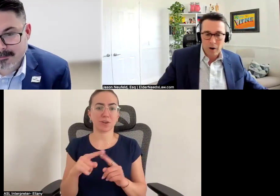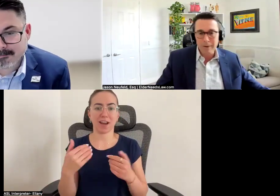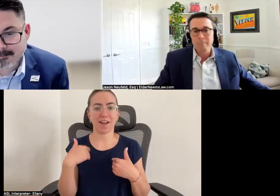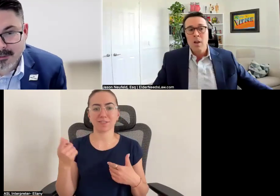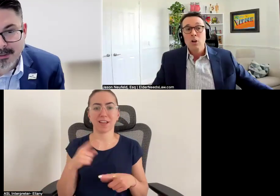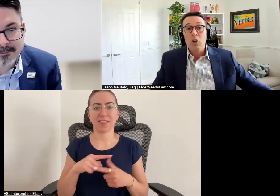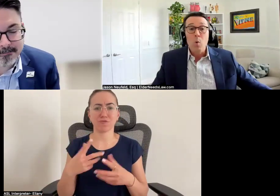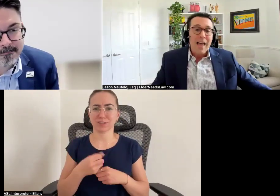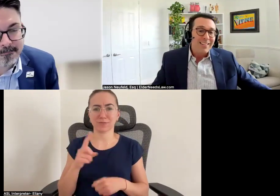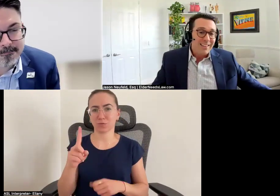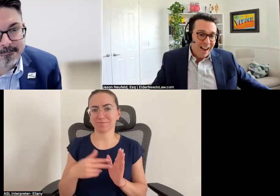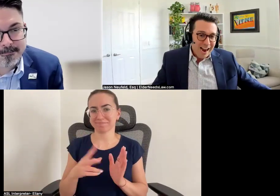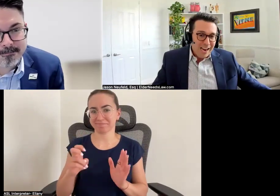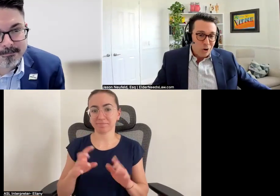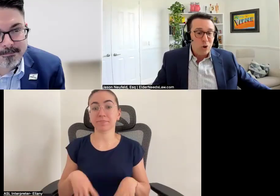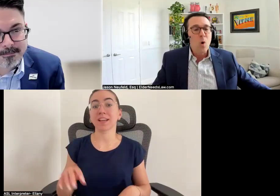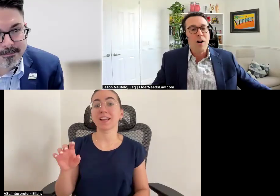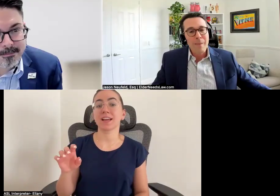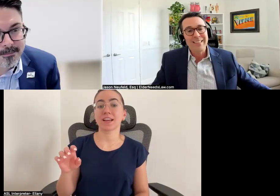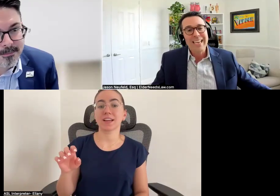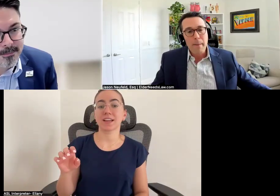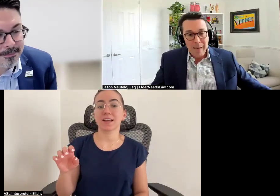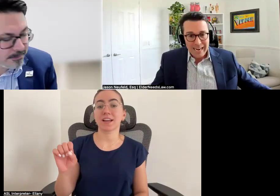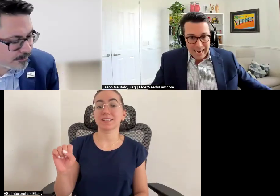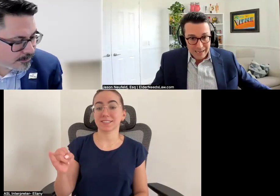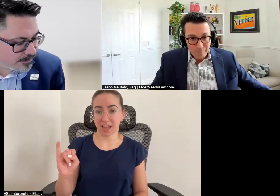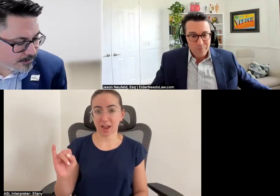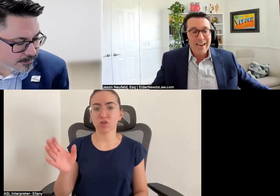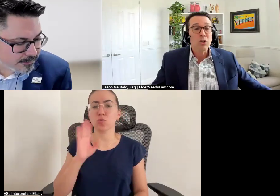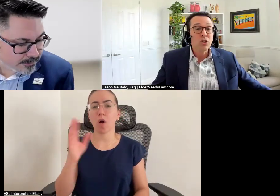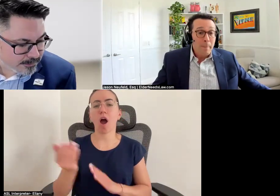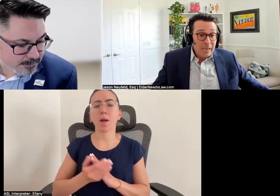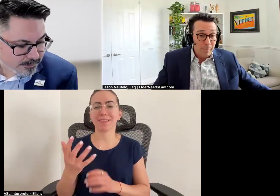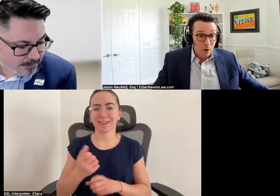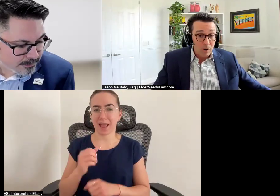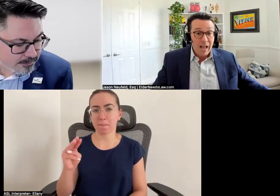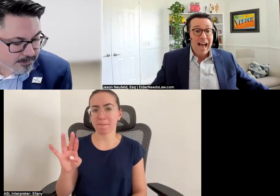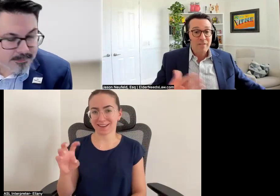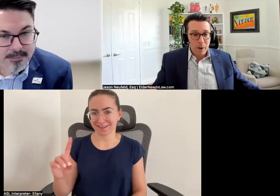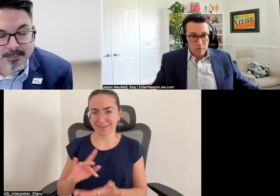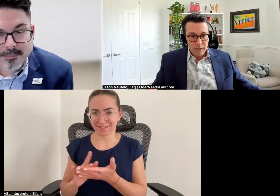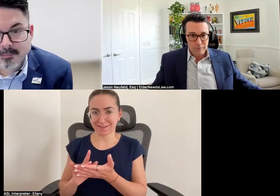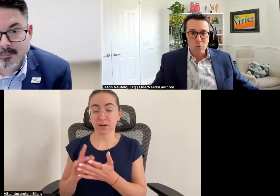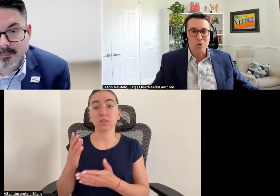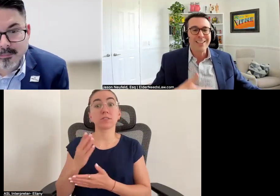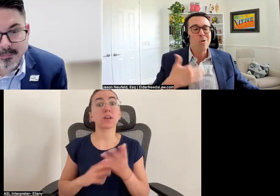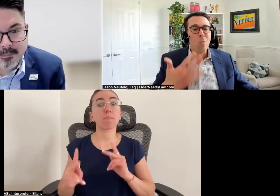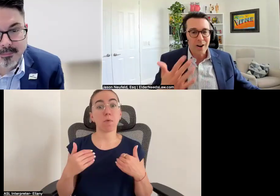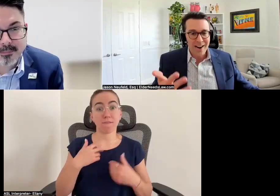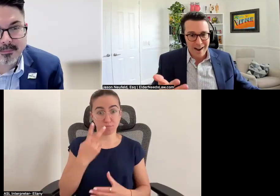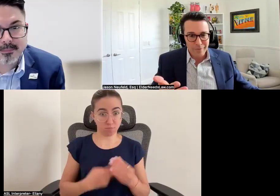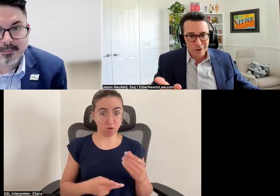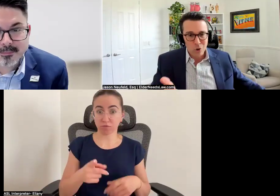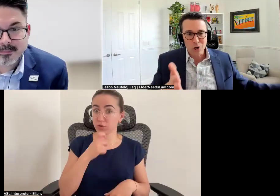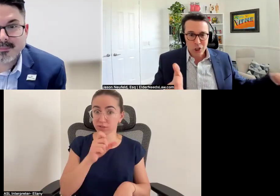Correct. Right. Correct. So with SSI, you automatically get Medicaid. Now, some people have both. If you didn't